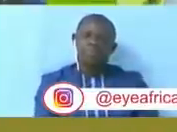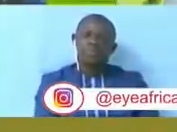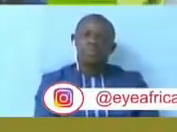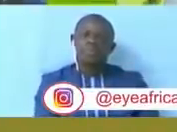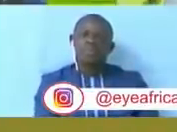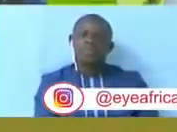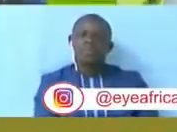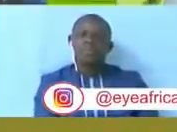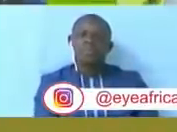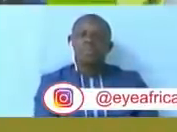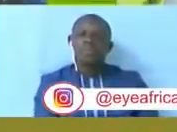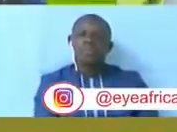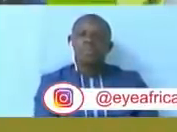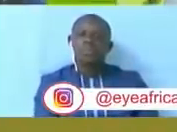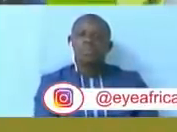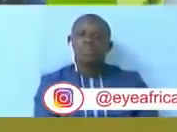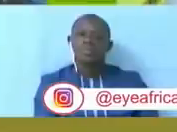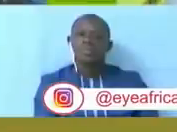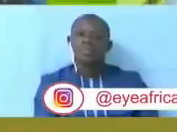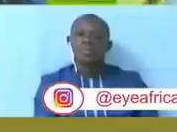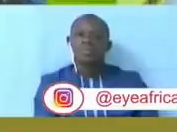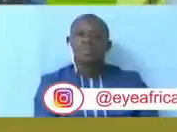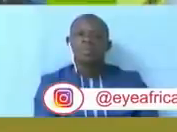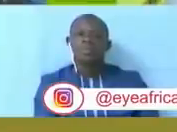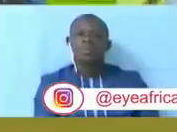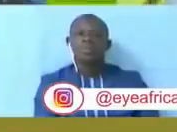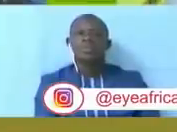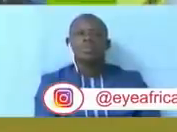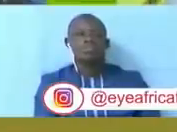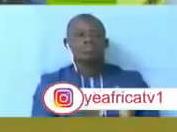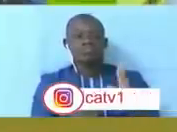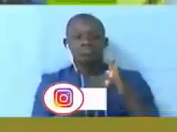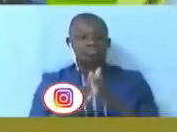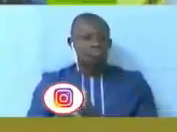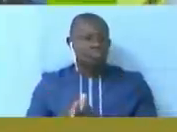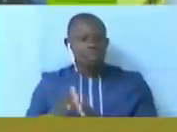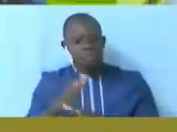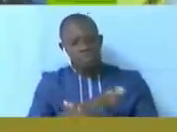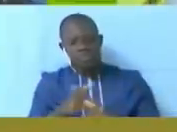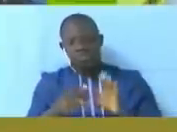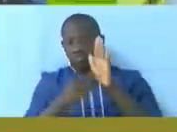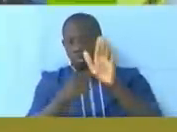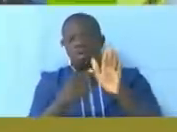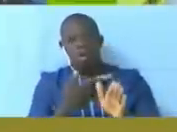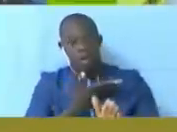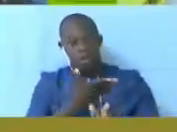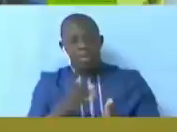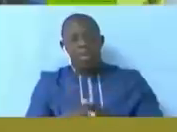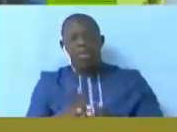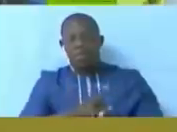We have Bunja, Yaya, Farinsanya, and Wasa Kamara. Well, the discrimination was quite apparent. We complained about it.